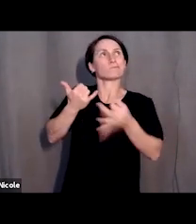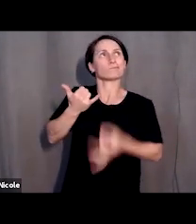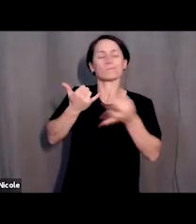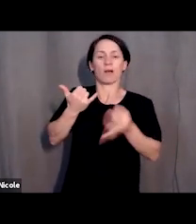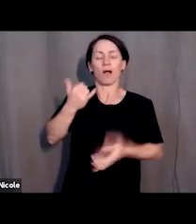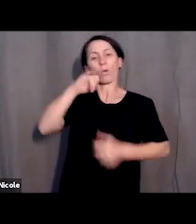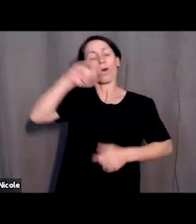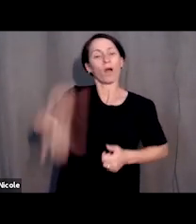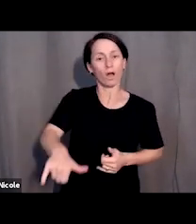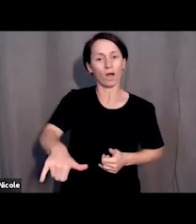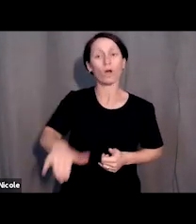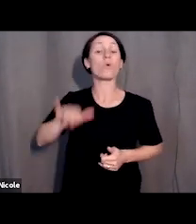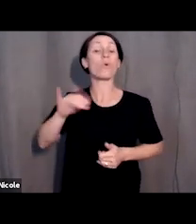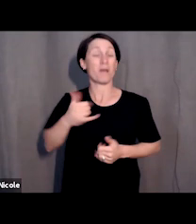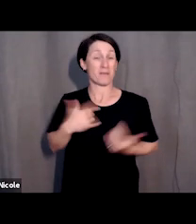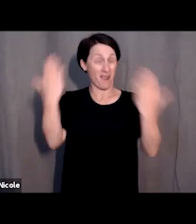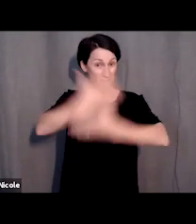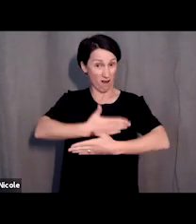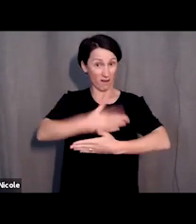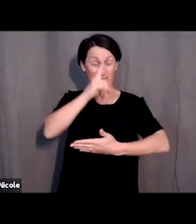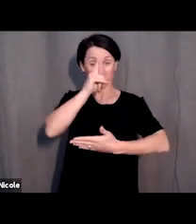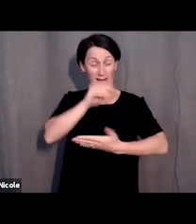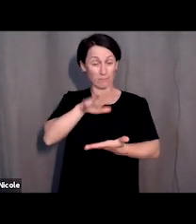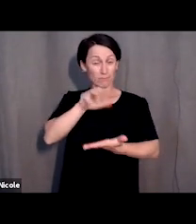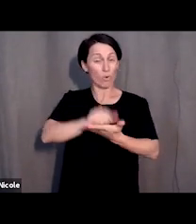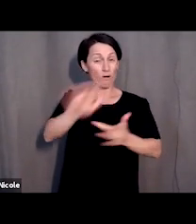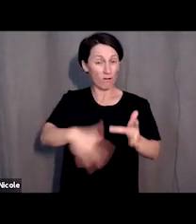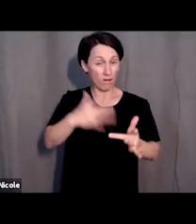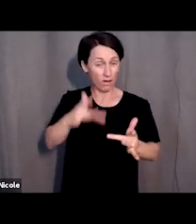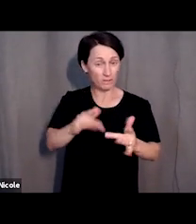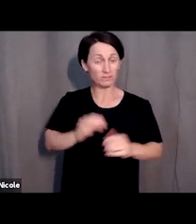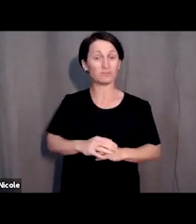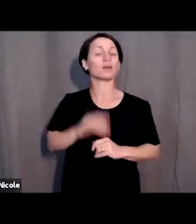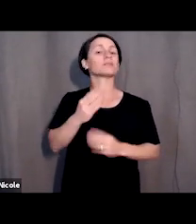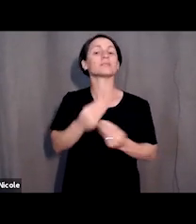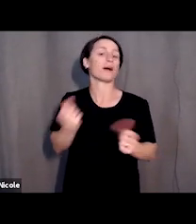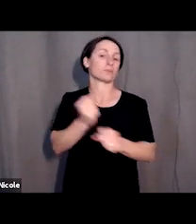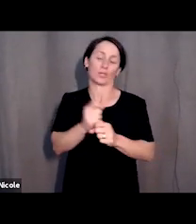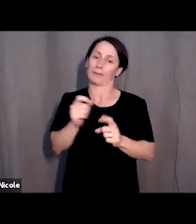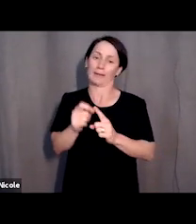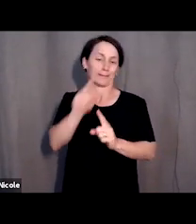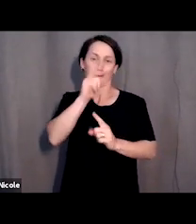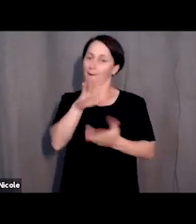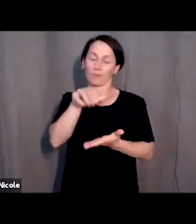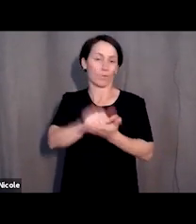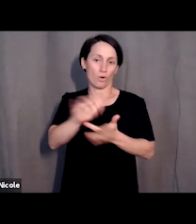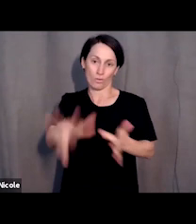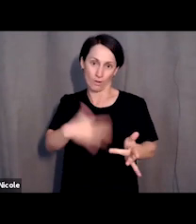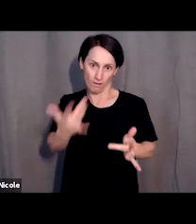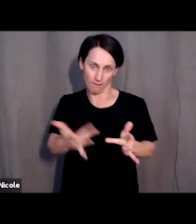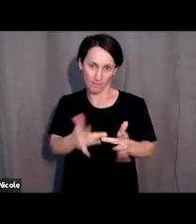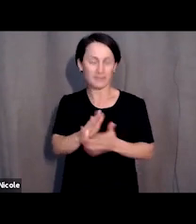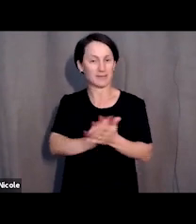online appointment in the middle of the night. Others didn't have that capacity or that technology. Some people